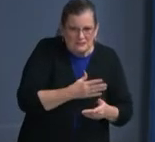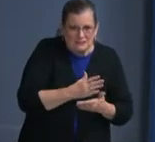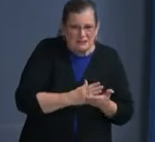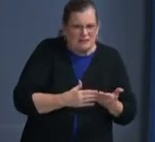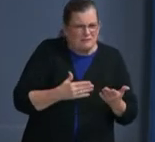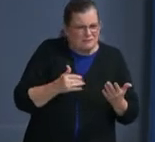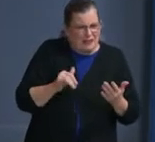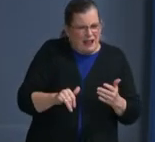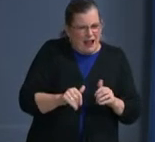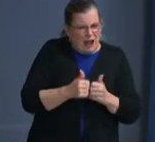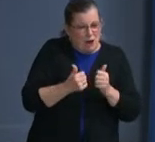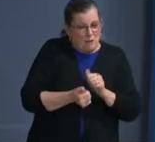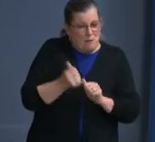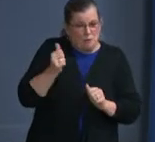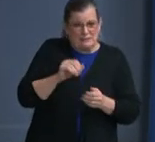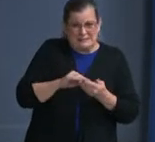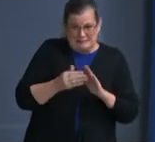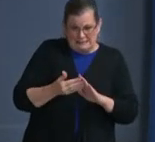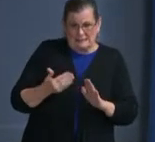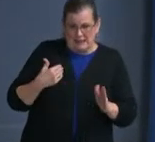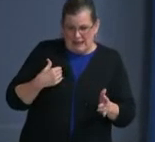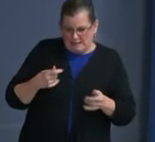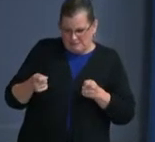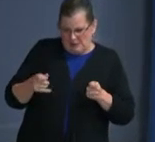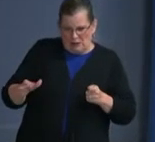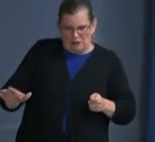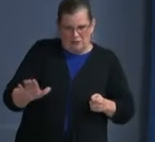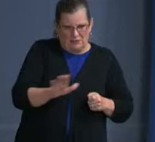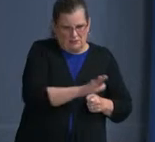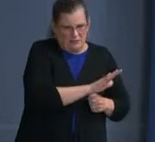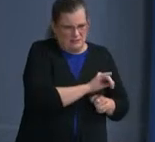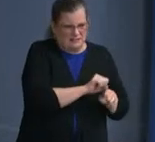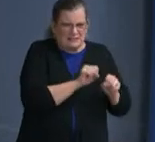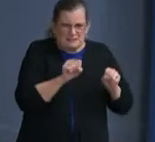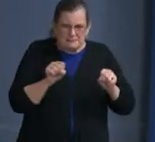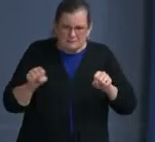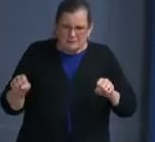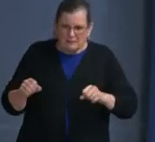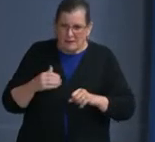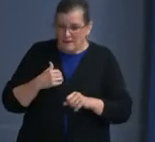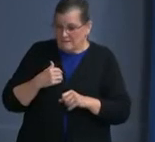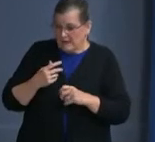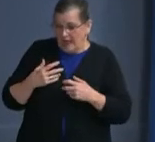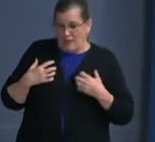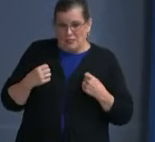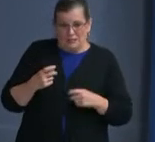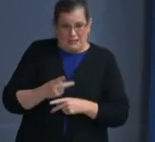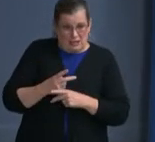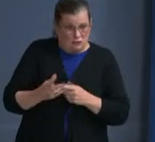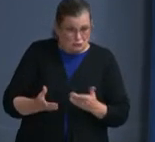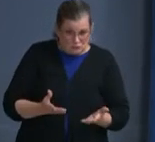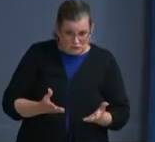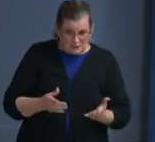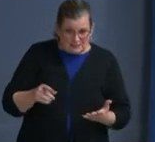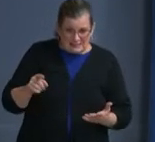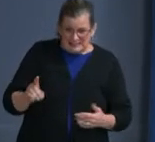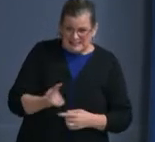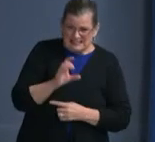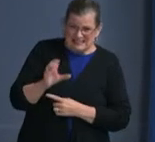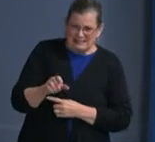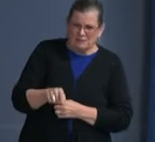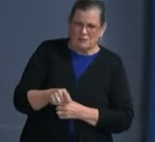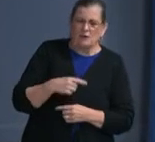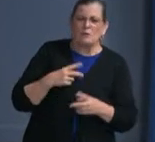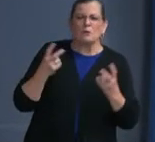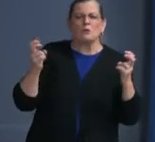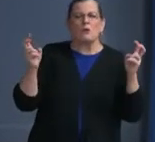most cities manage their health system capacity or their healthcare services. The District of Columbia has what's called a